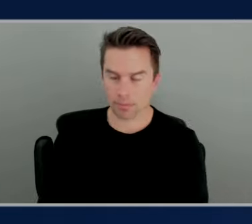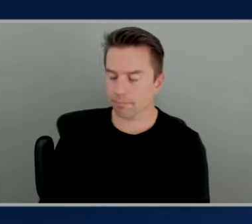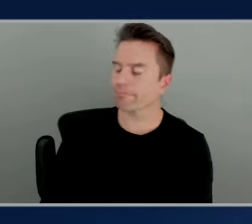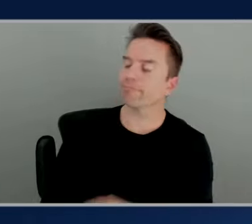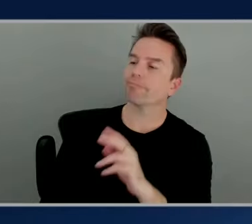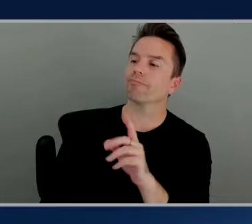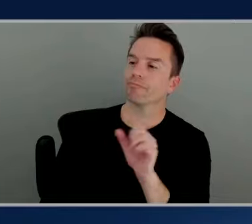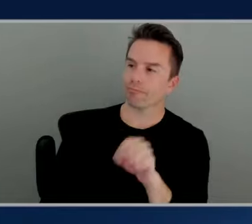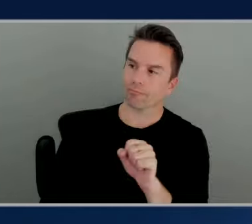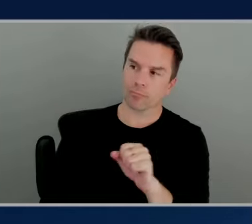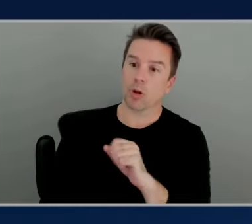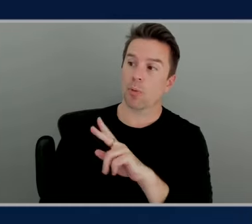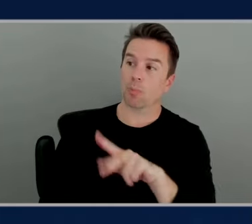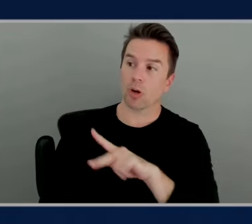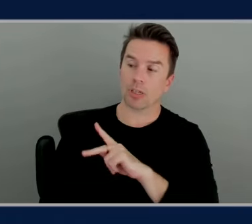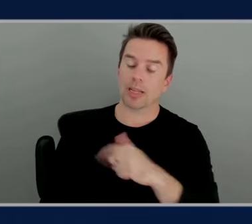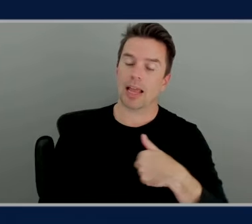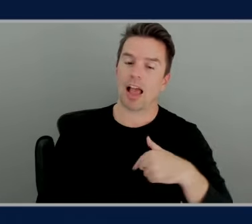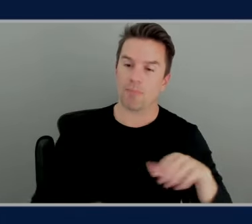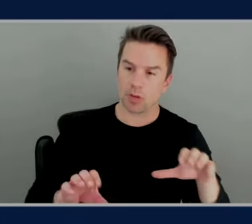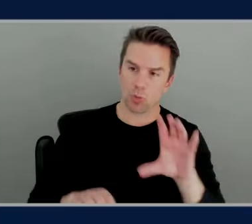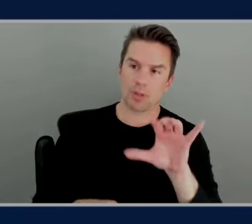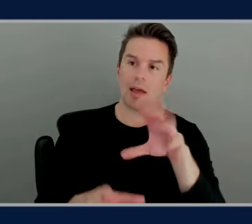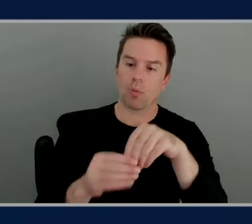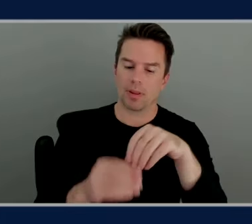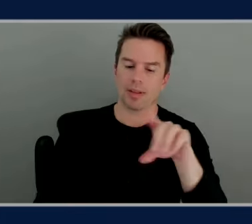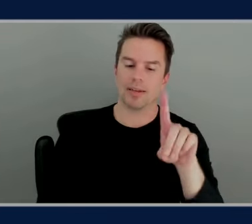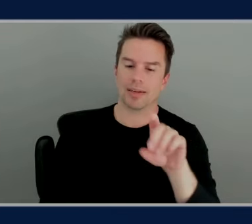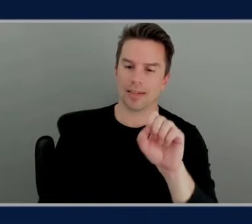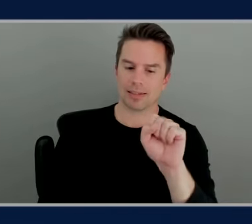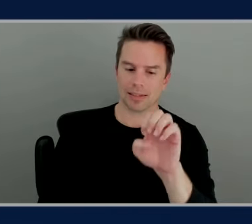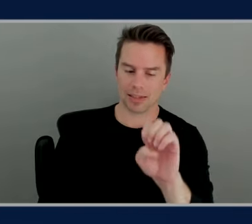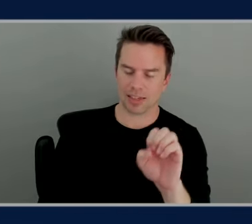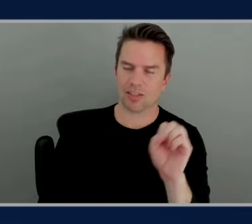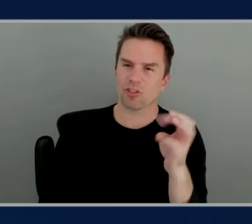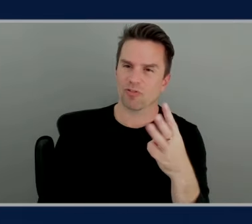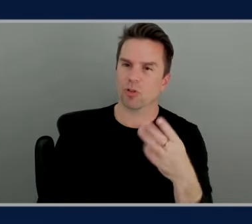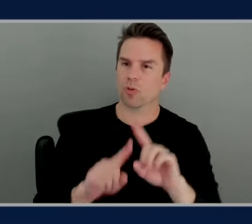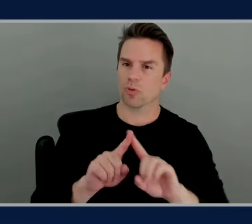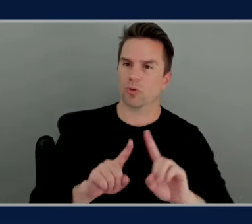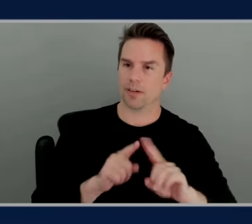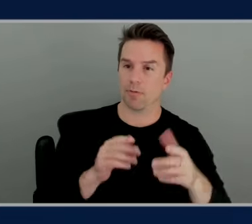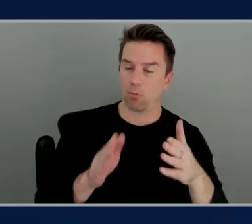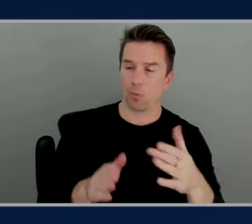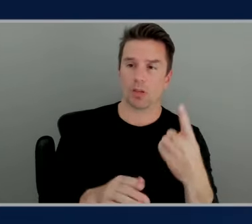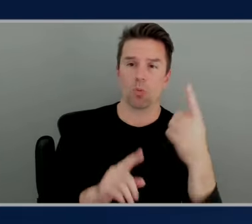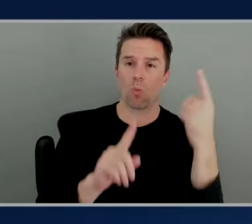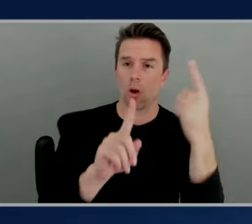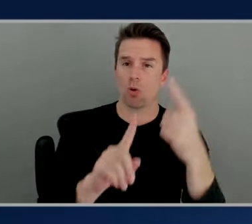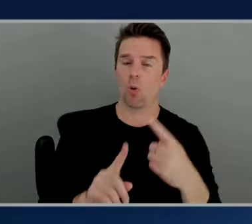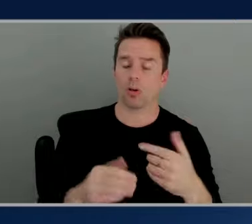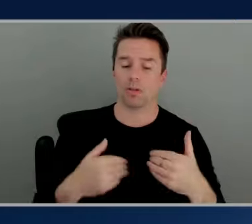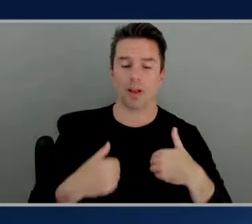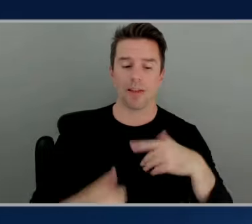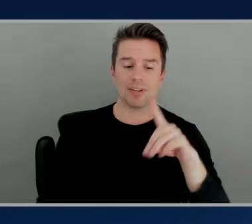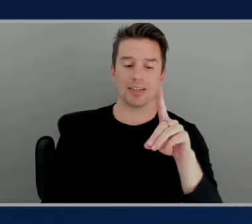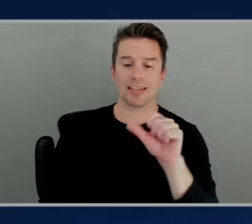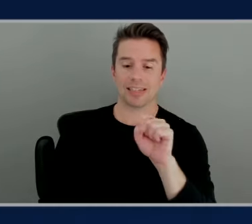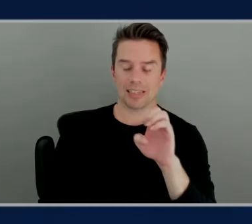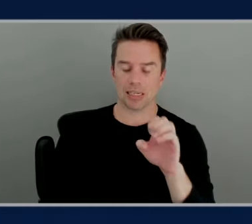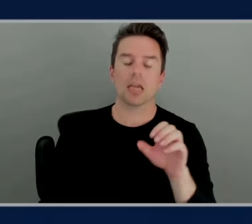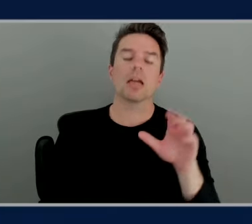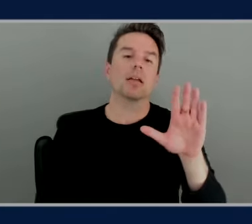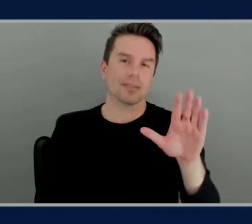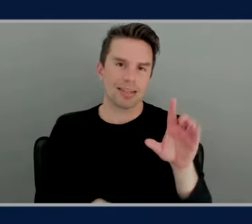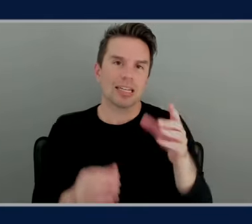that within the DSE, and there's a couple different ways, right? So one of our goals is to make the DSE, the decision science ecosystem, as